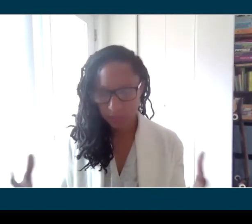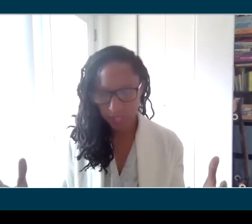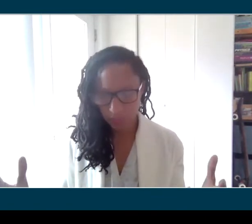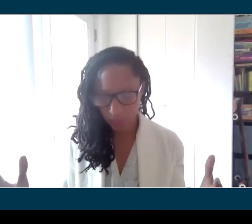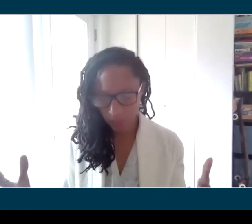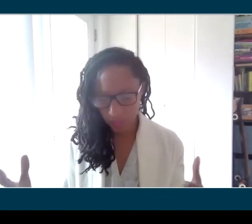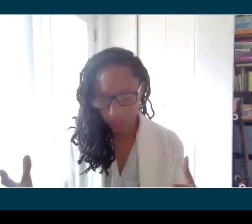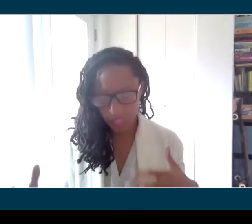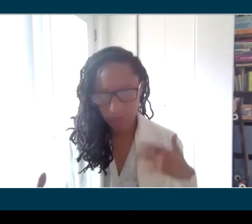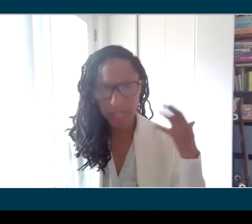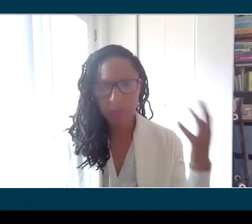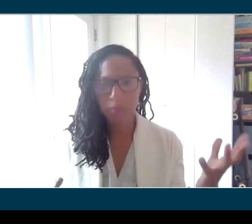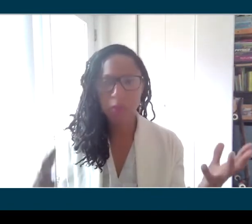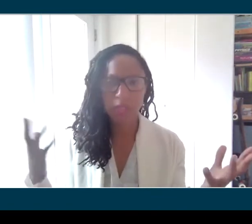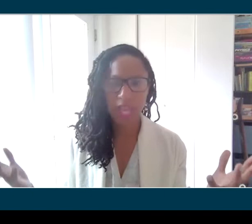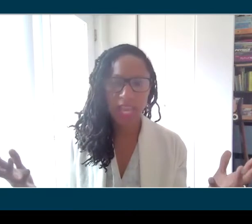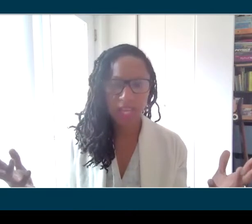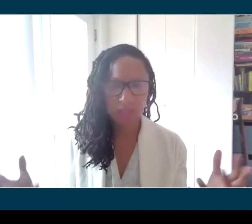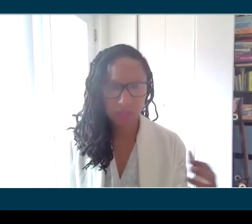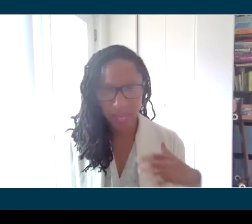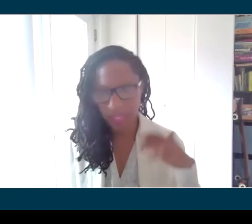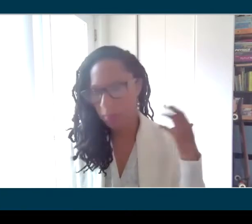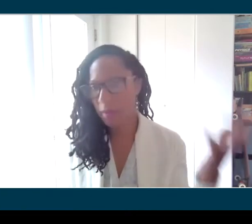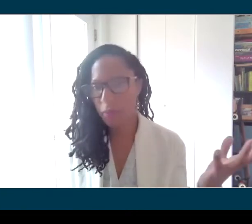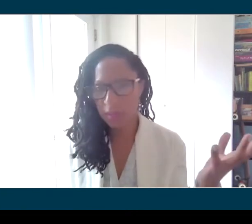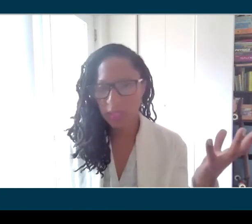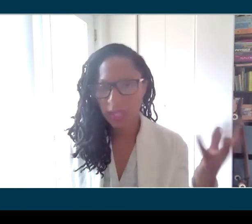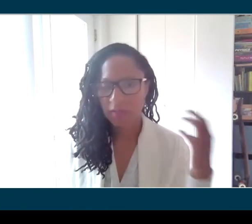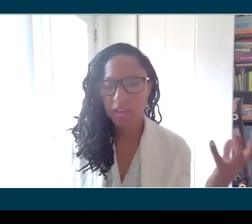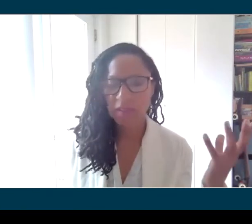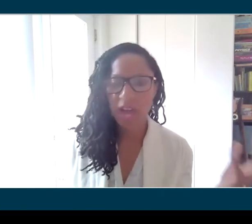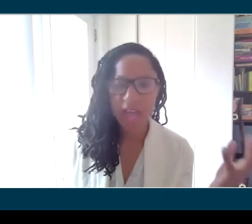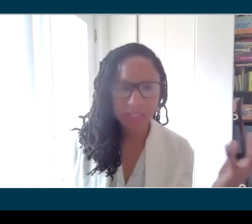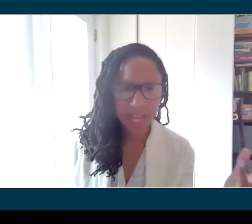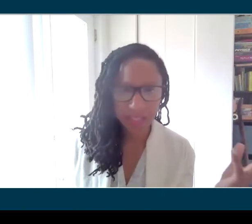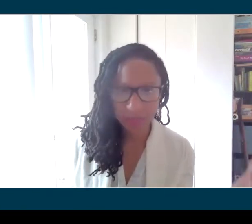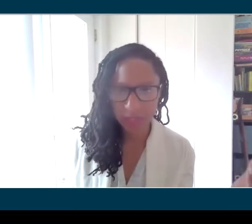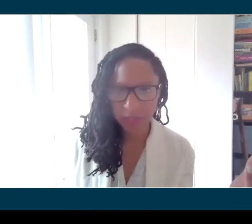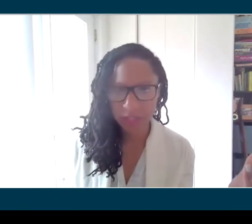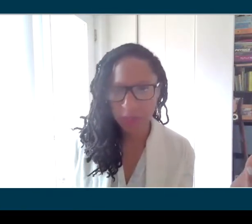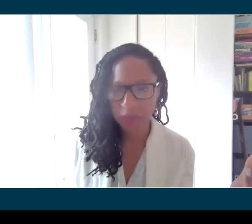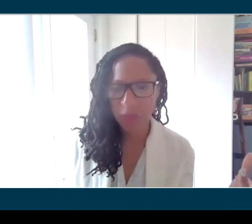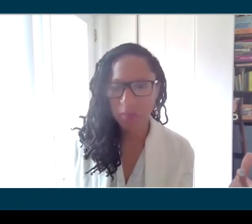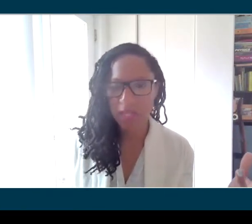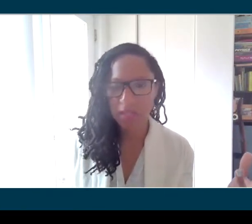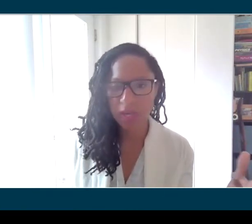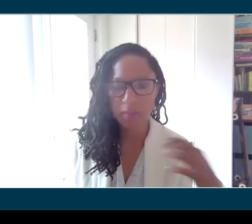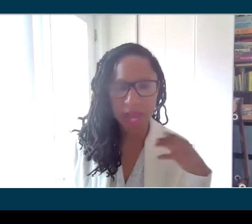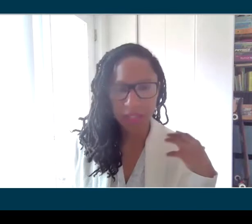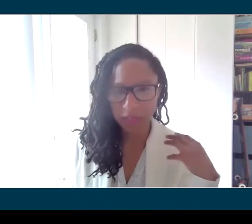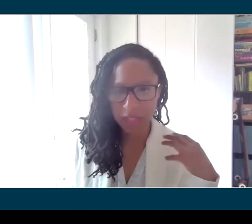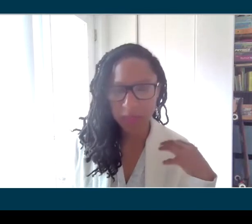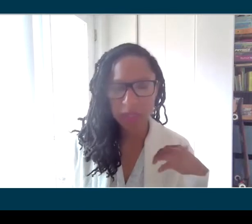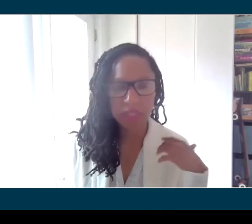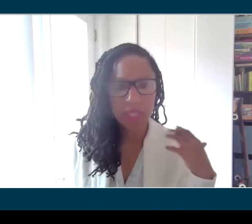this is a space where we invite a both and. So I can both have never had that experience before based on